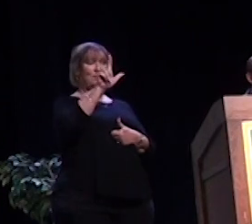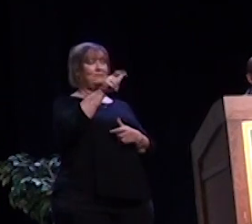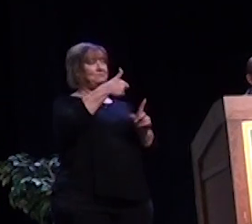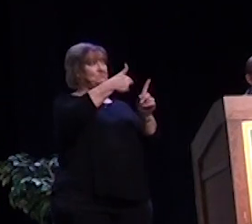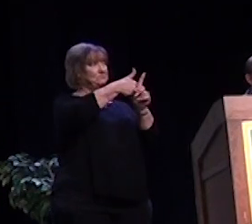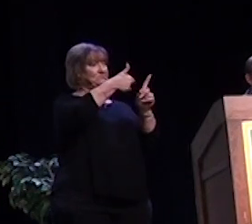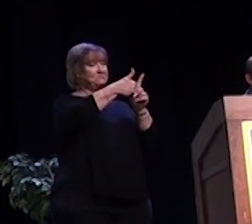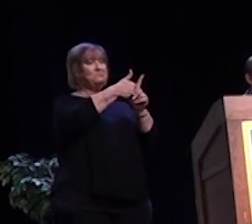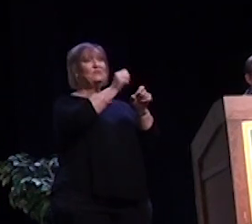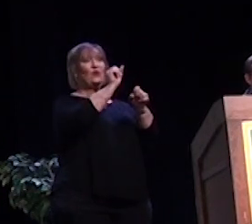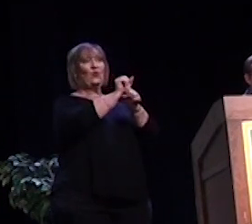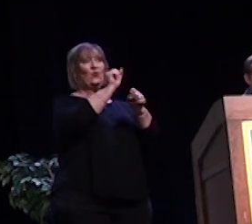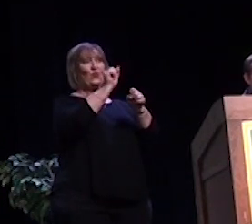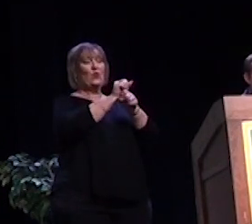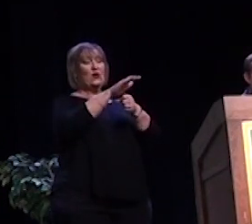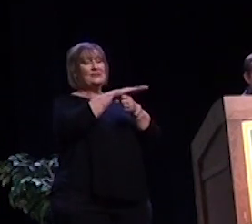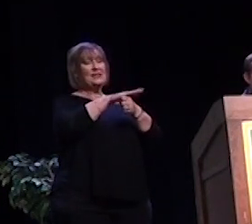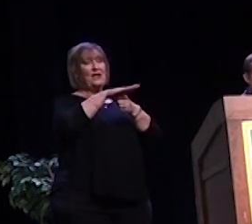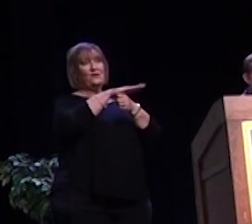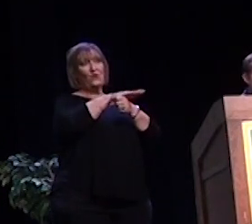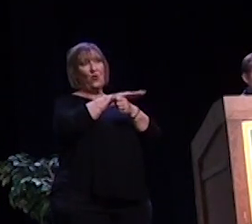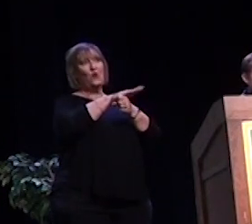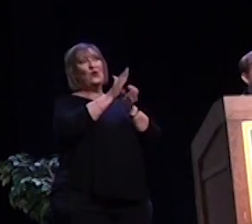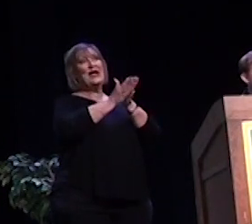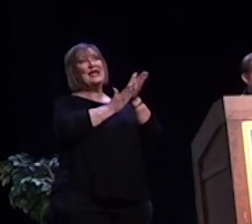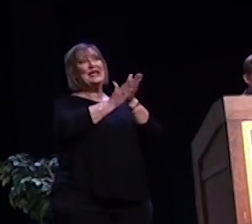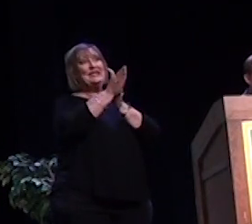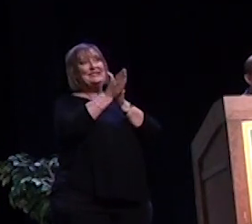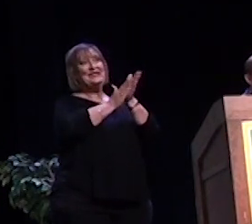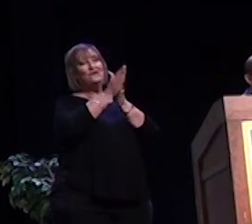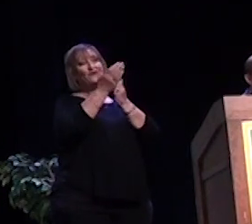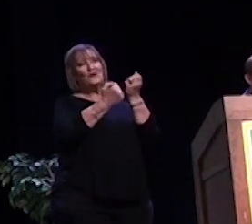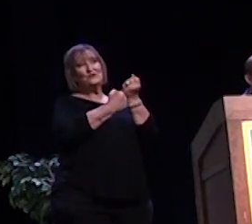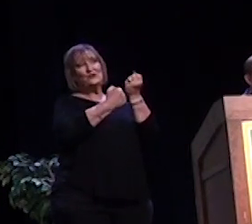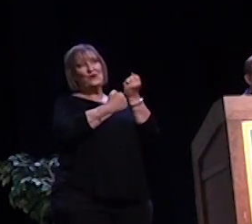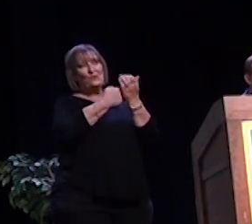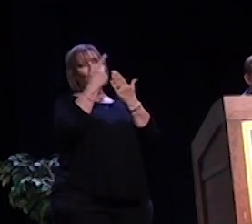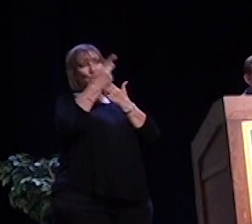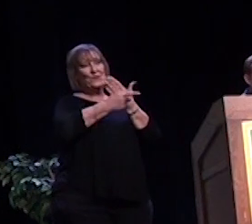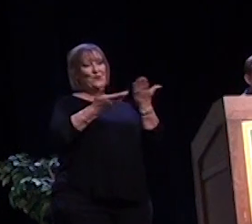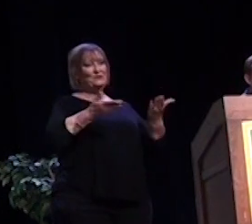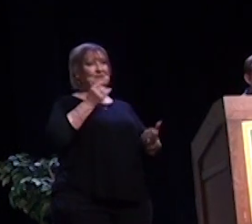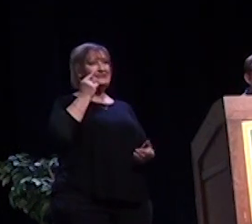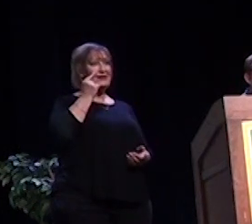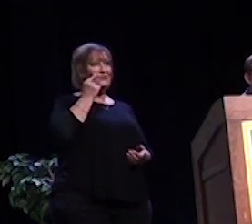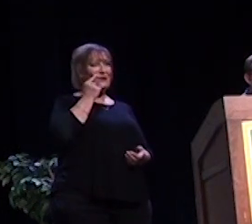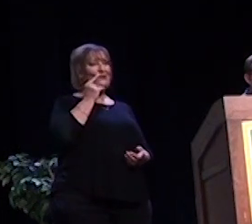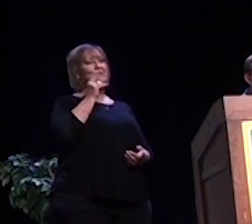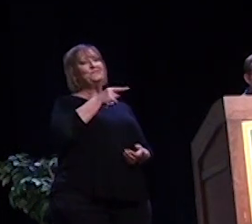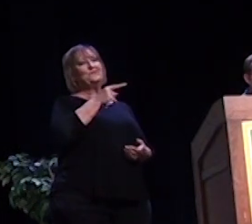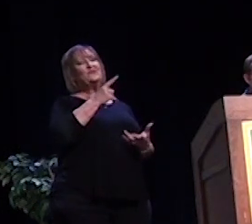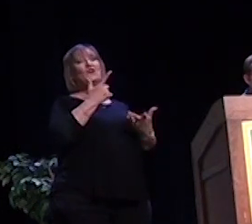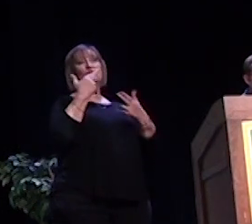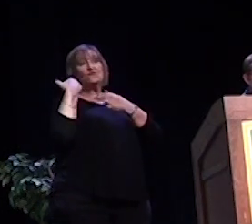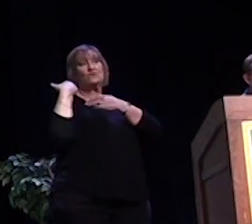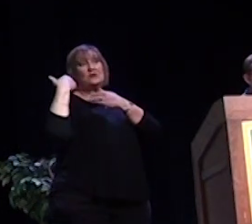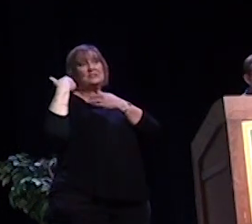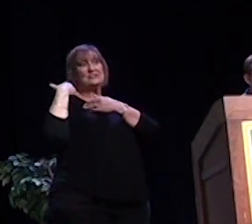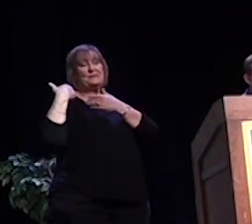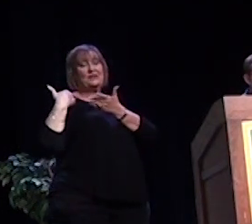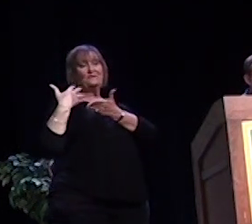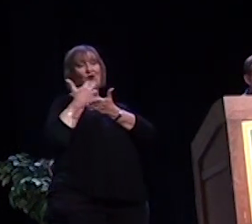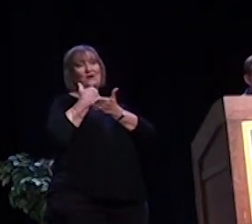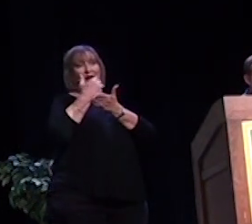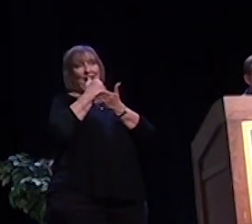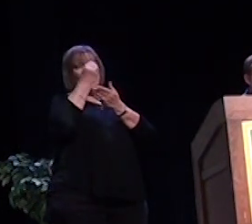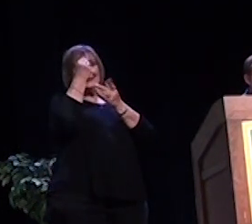program officer at the Local Initiative Support Corporation, or LISC, San Antonio office. Lori is responsible for collective impact